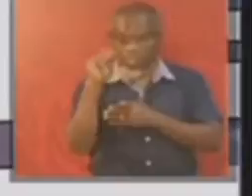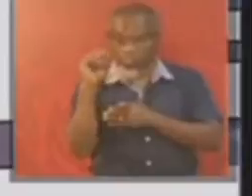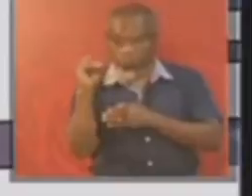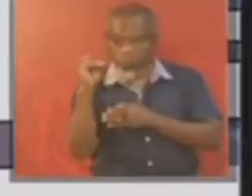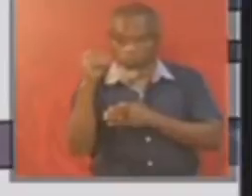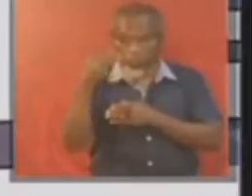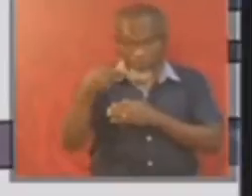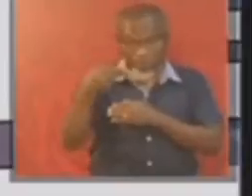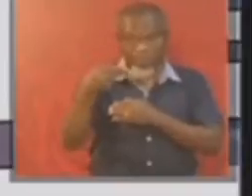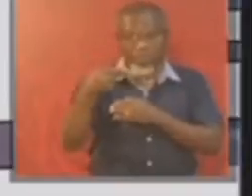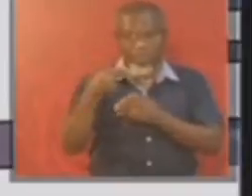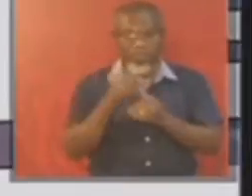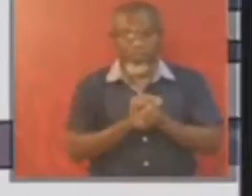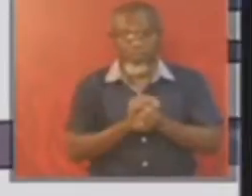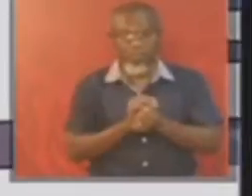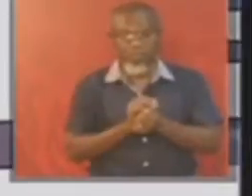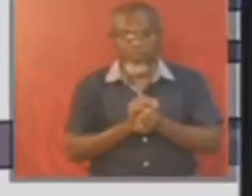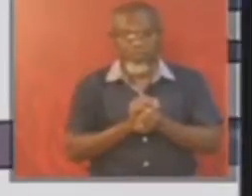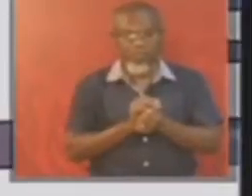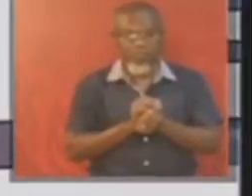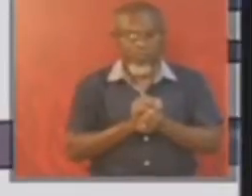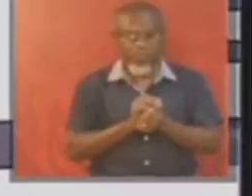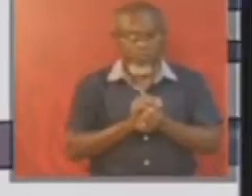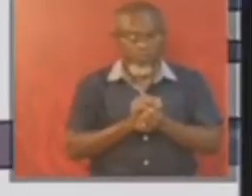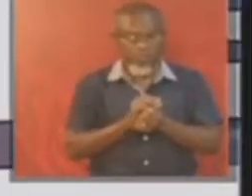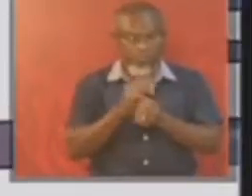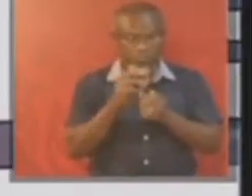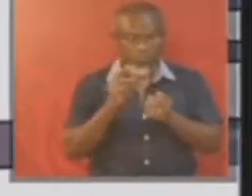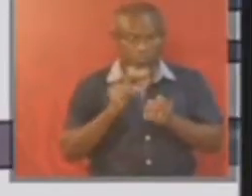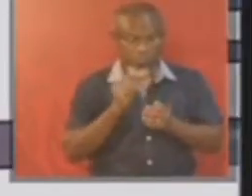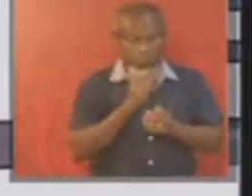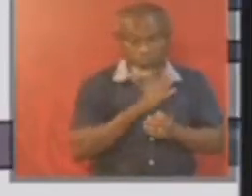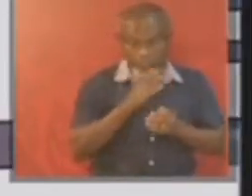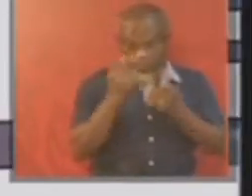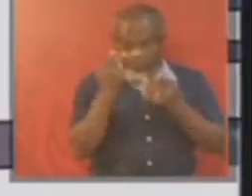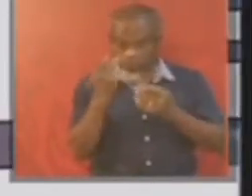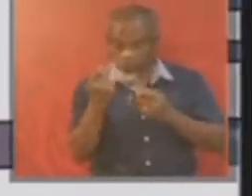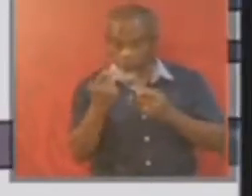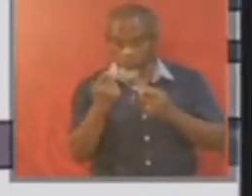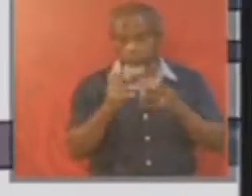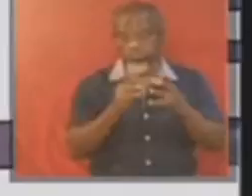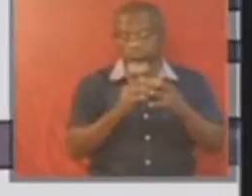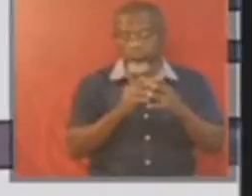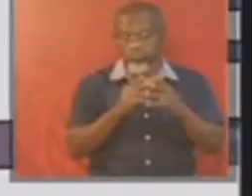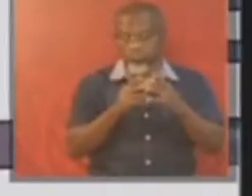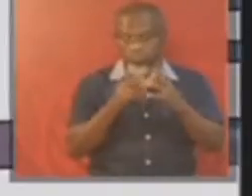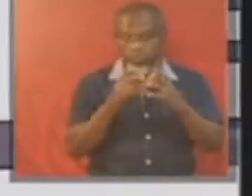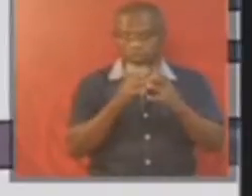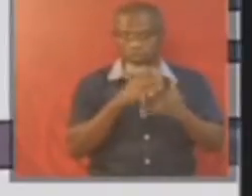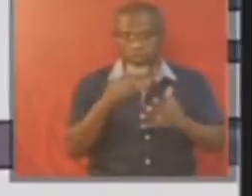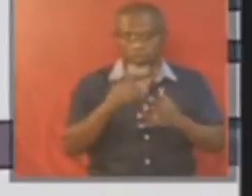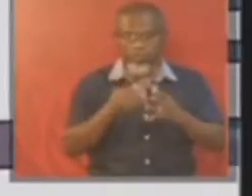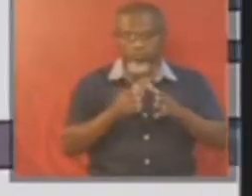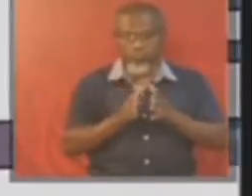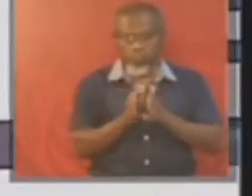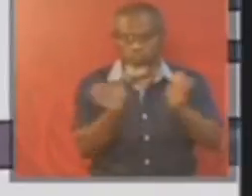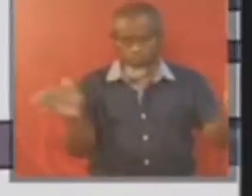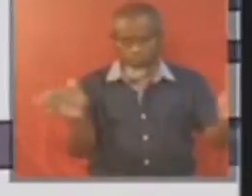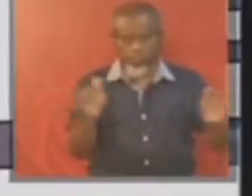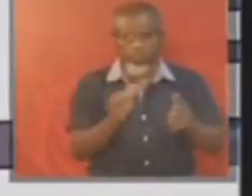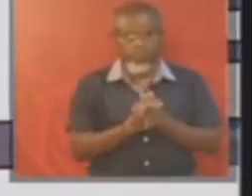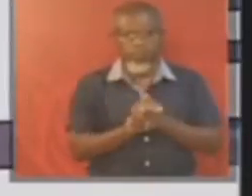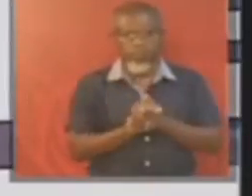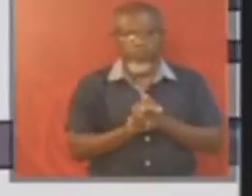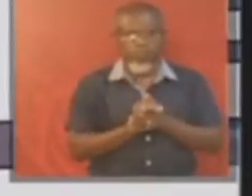Caroni Dr. Janine St. Bernard, members of the media and the listening public. So I come here today to give some pretty good